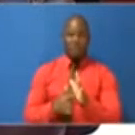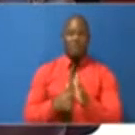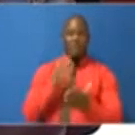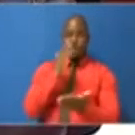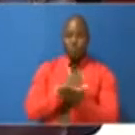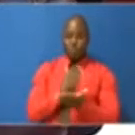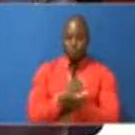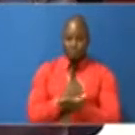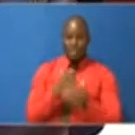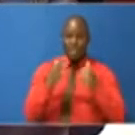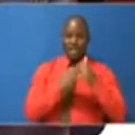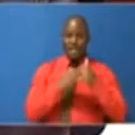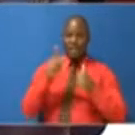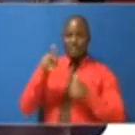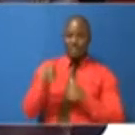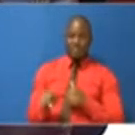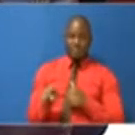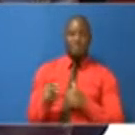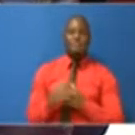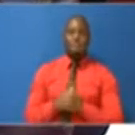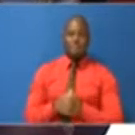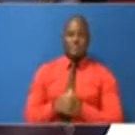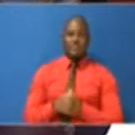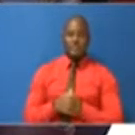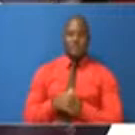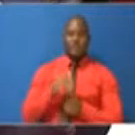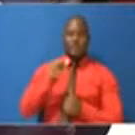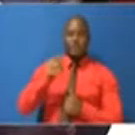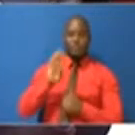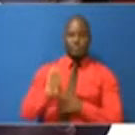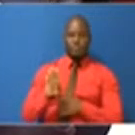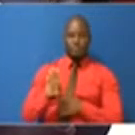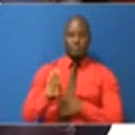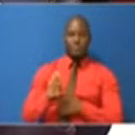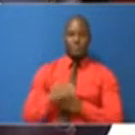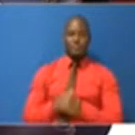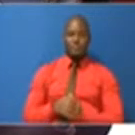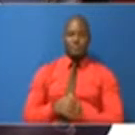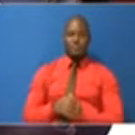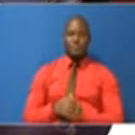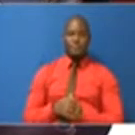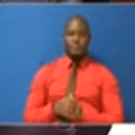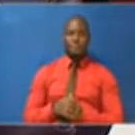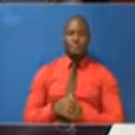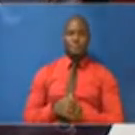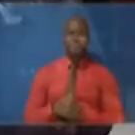exactly 8 pm my name is ayub abdikated abdi